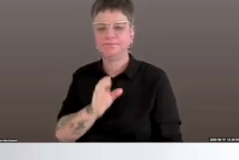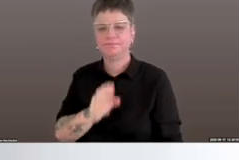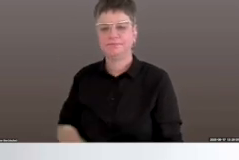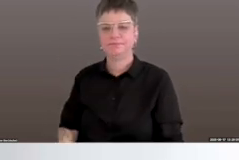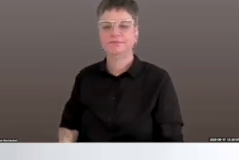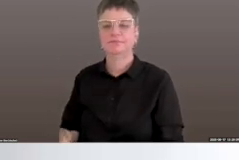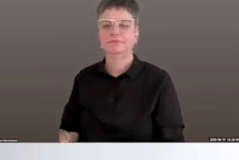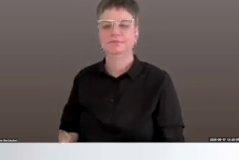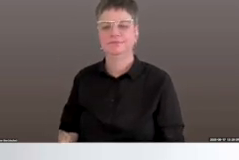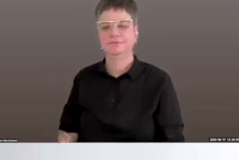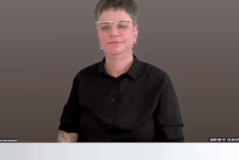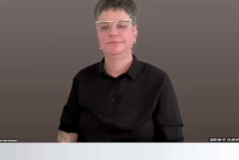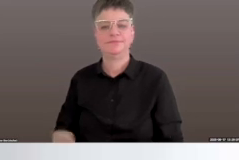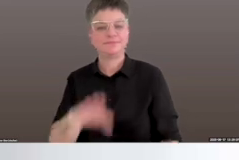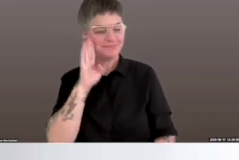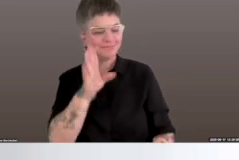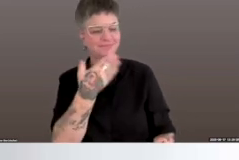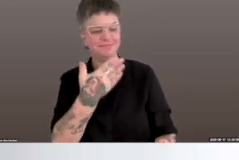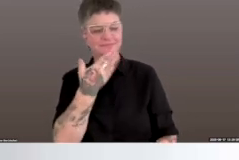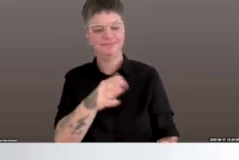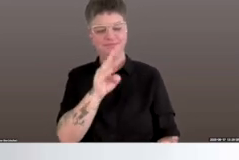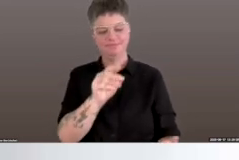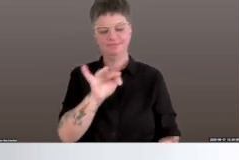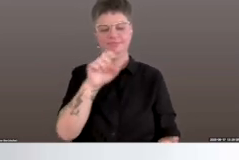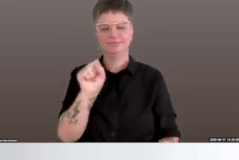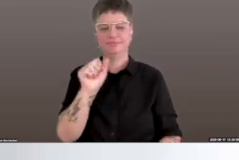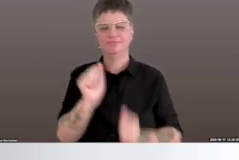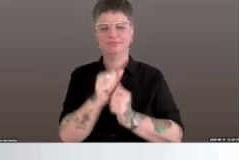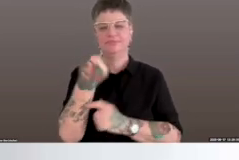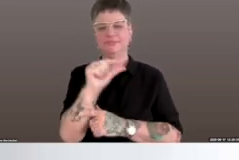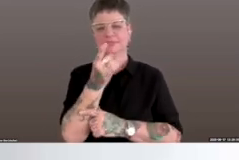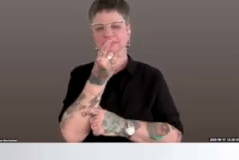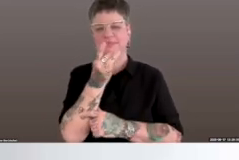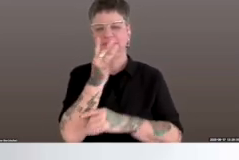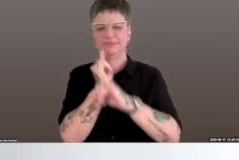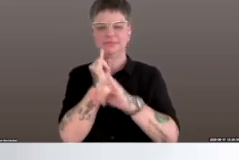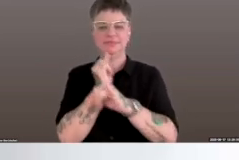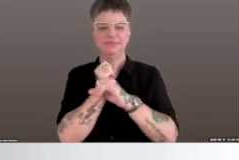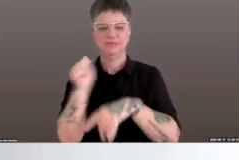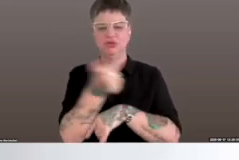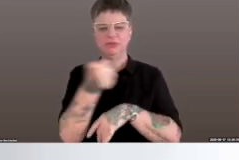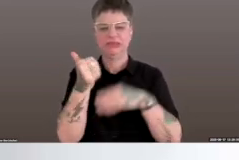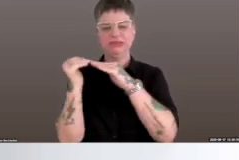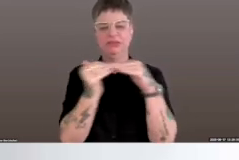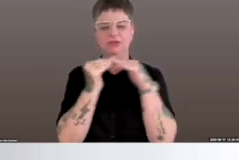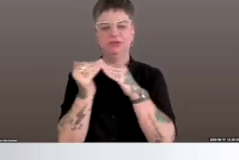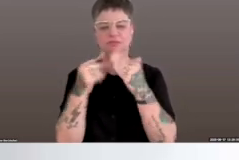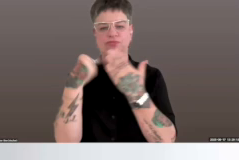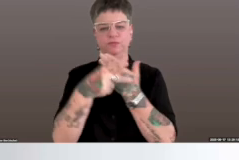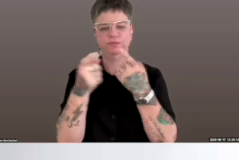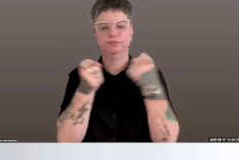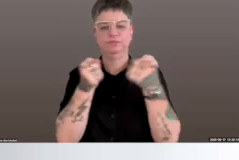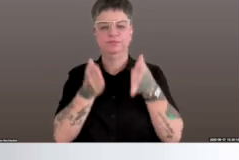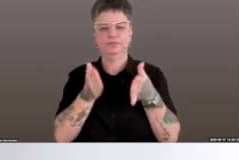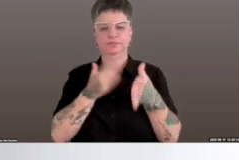Hi, thank you. Marissa Brown with the Green Lighting Institute, Transportation Equity Program Manager. My